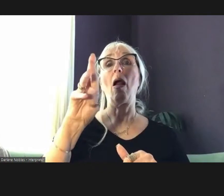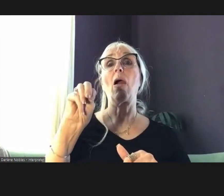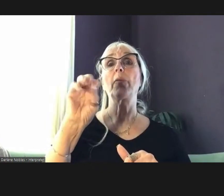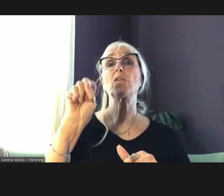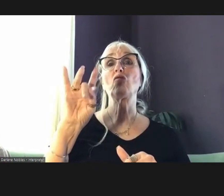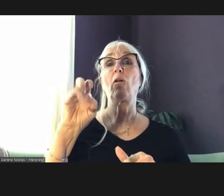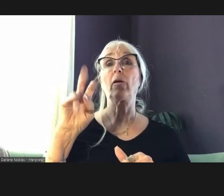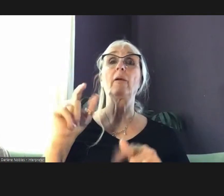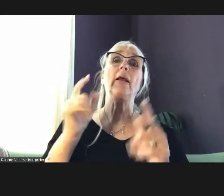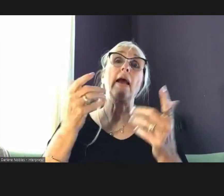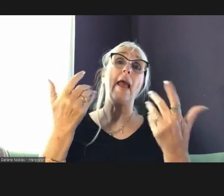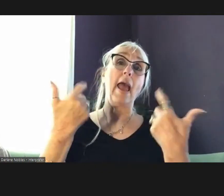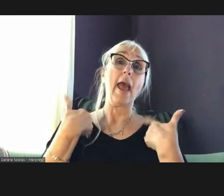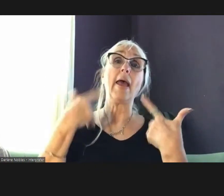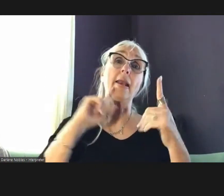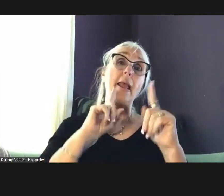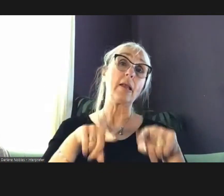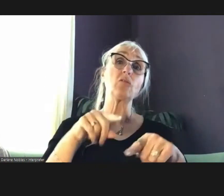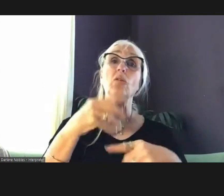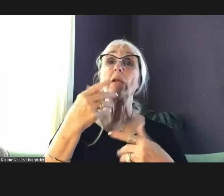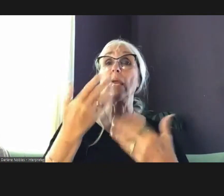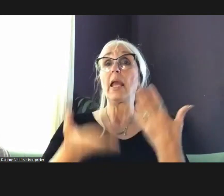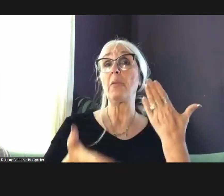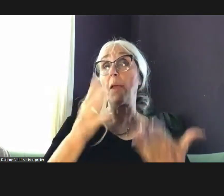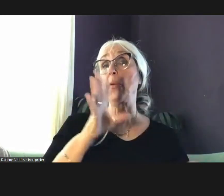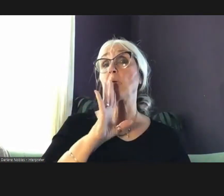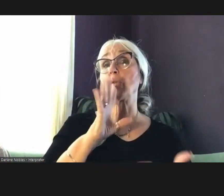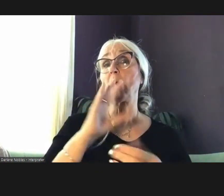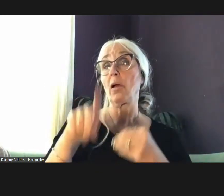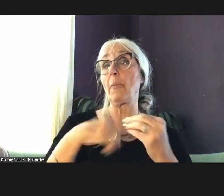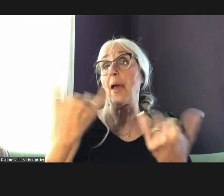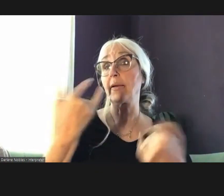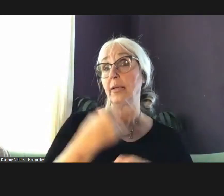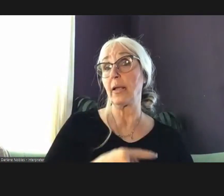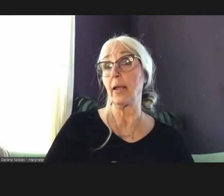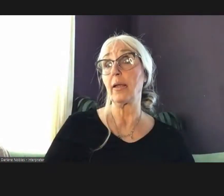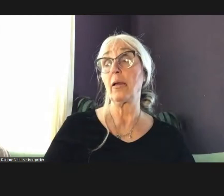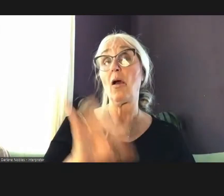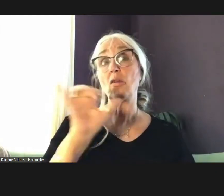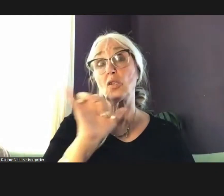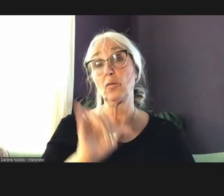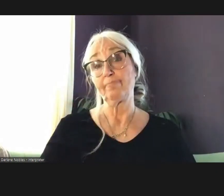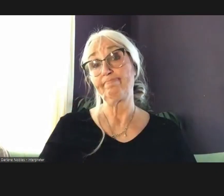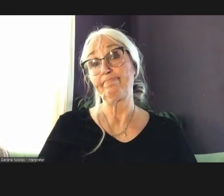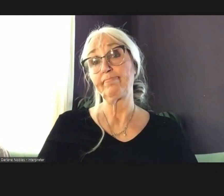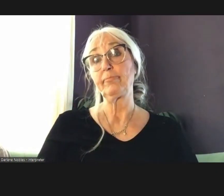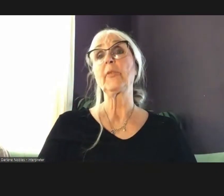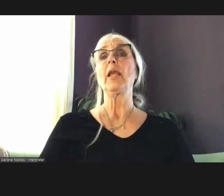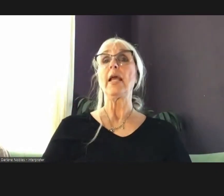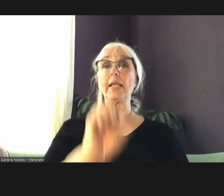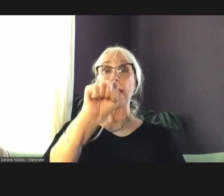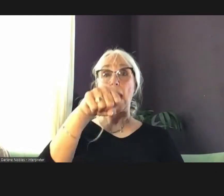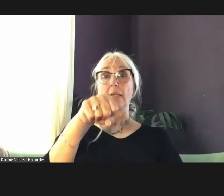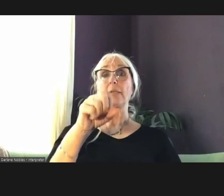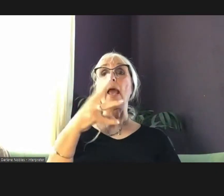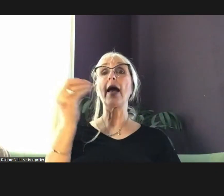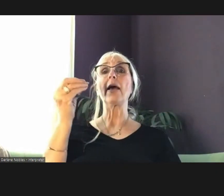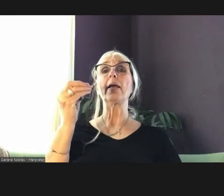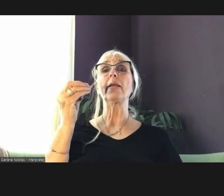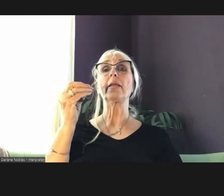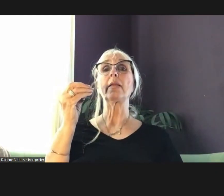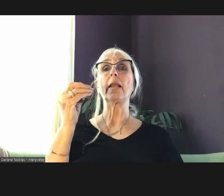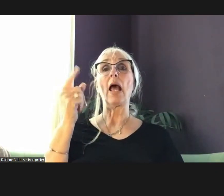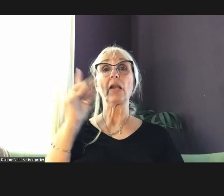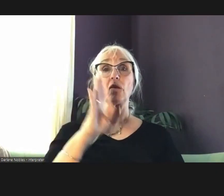possibly a solution that he would want to talk with us about today. Sure, and I've talked to, I think, most